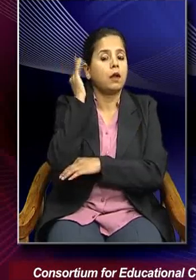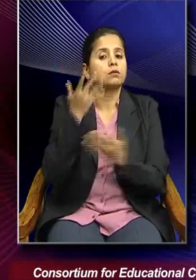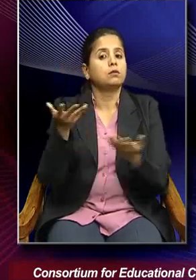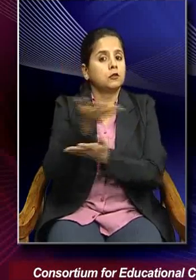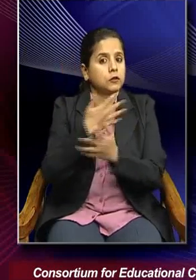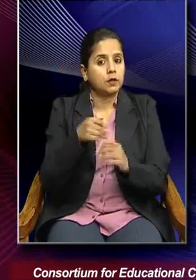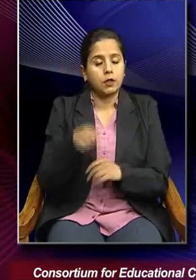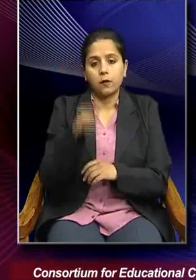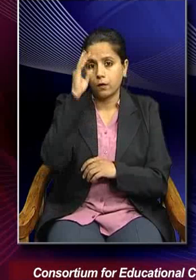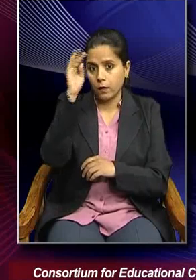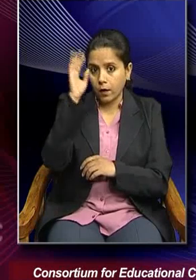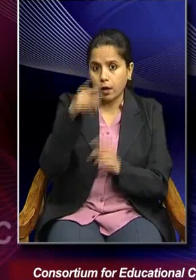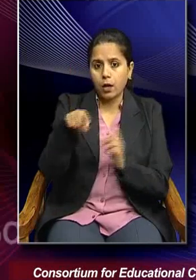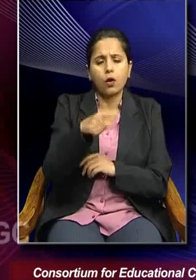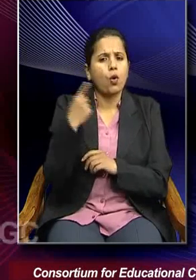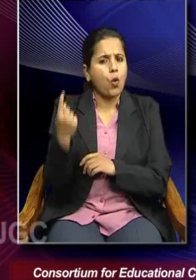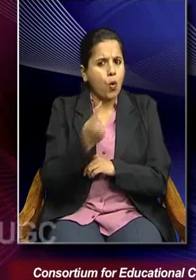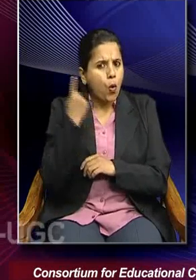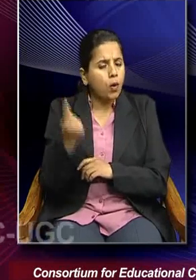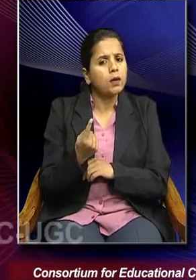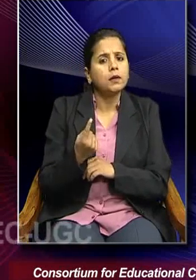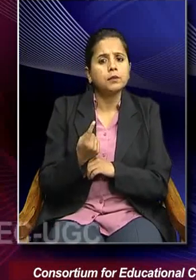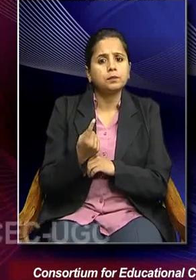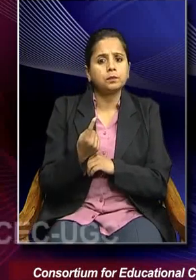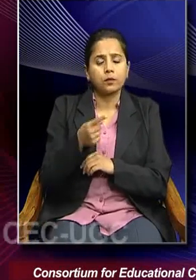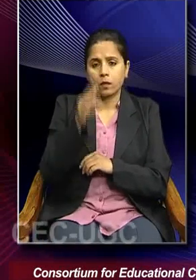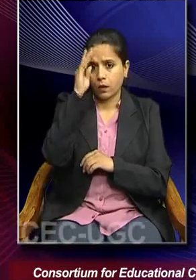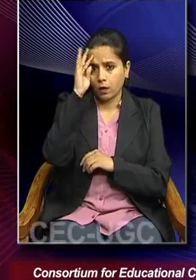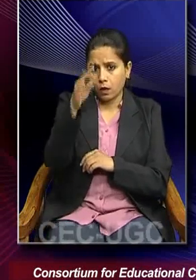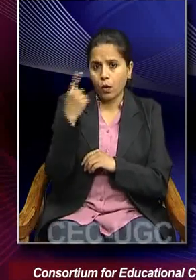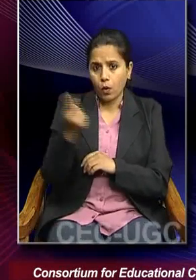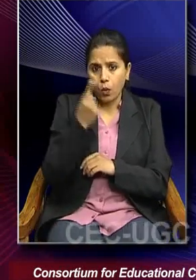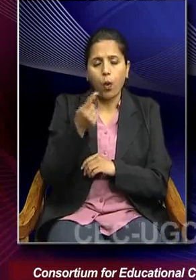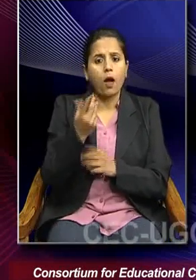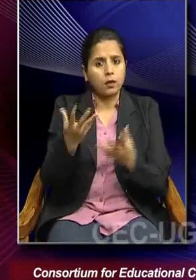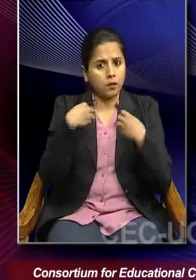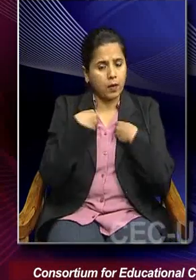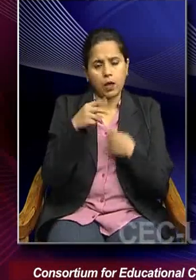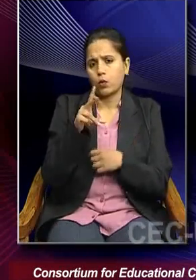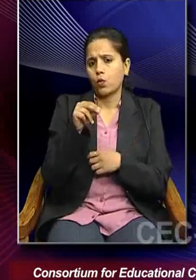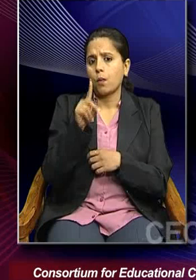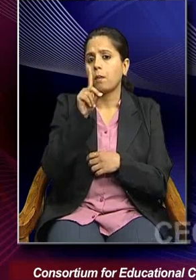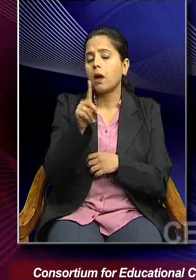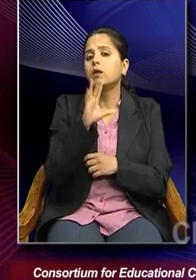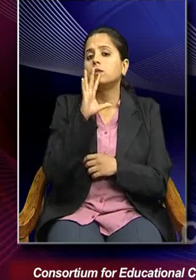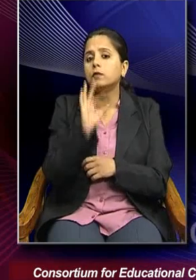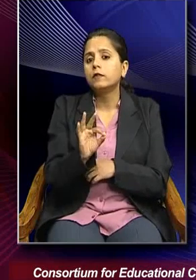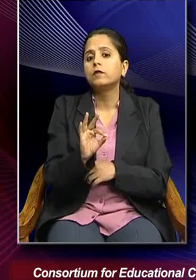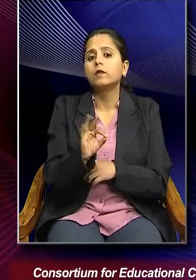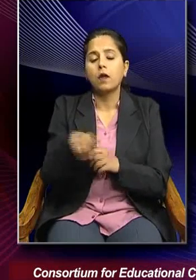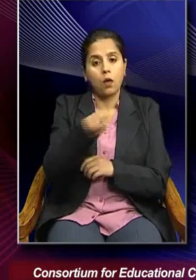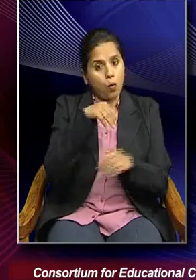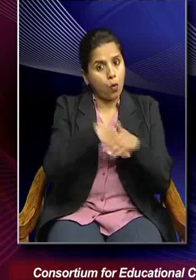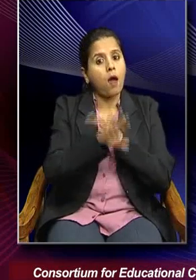that philosophy is not just a theoretical pursuit. In fact, it also